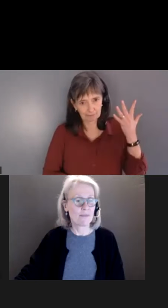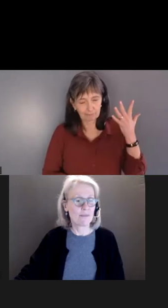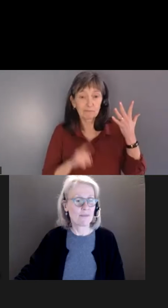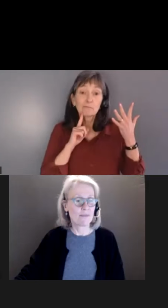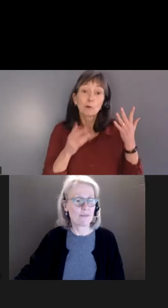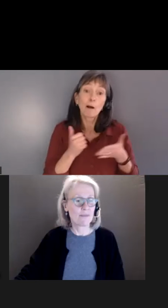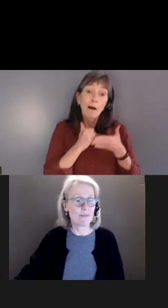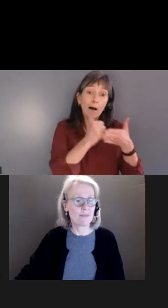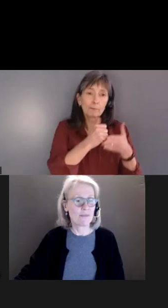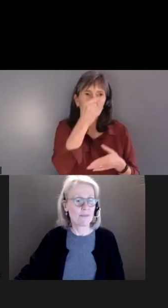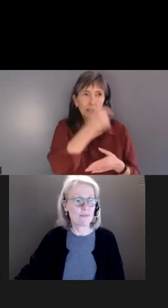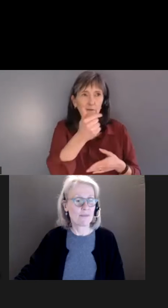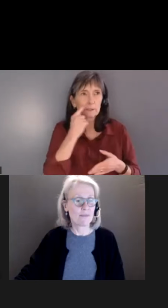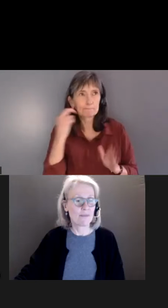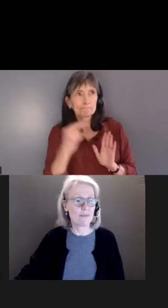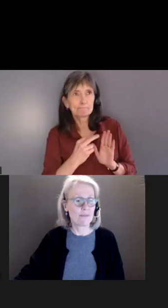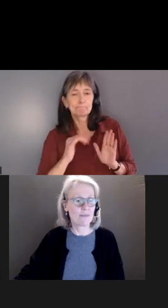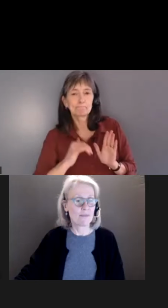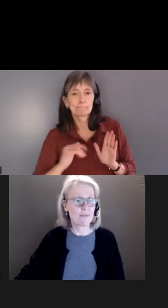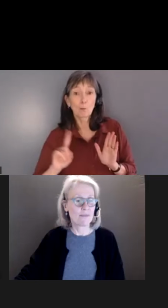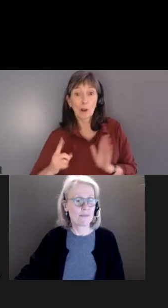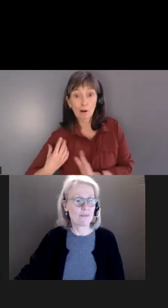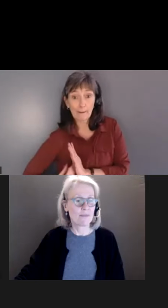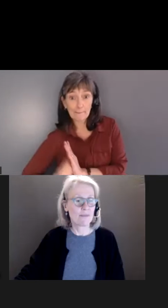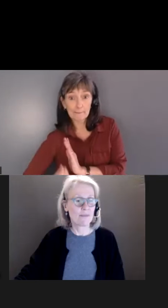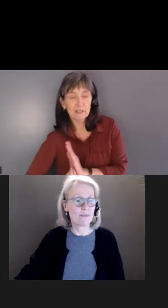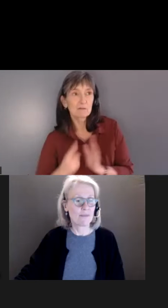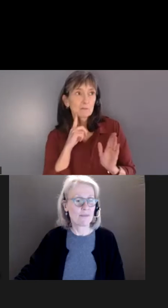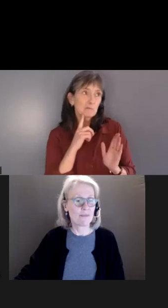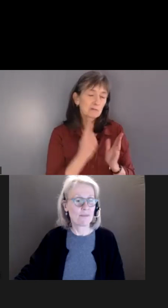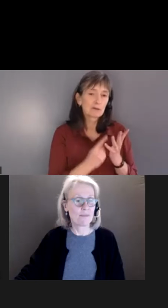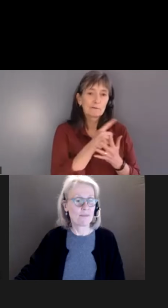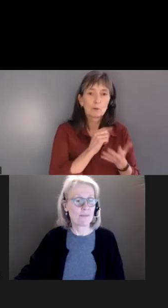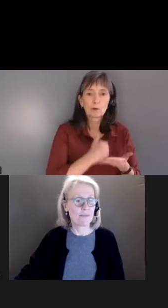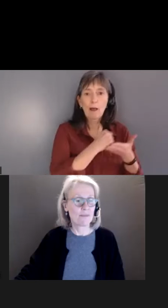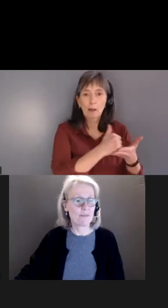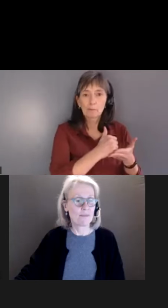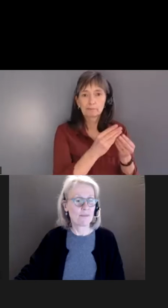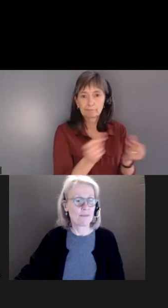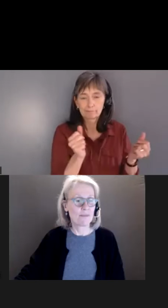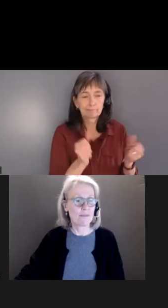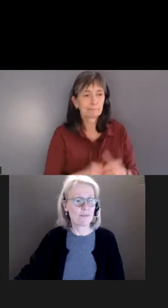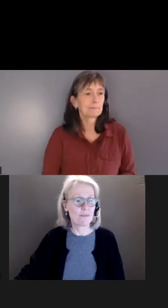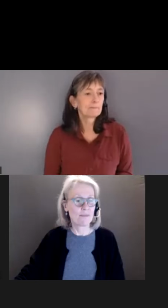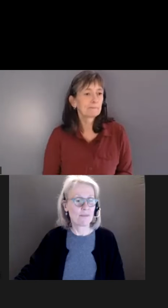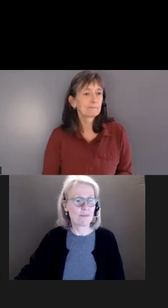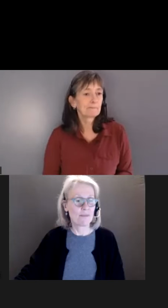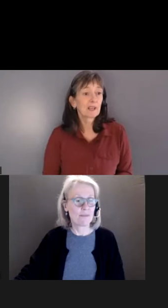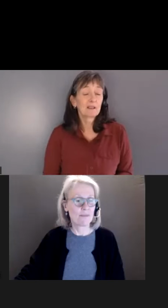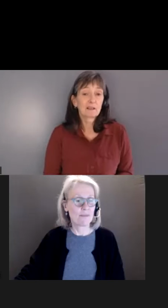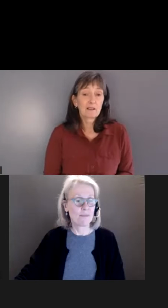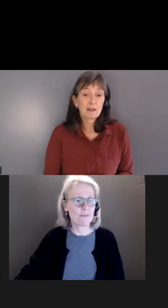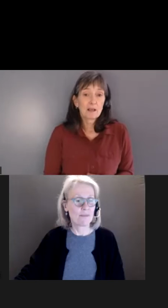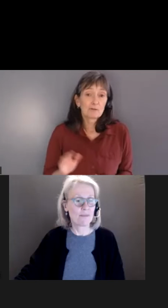solutions to better address the gaps identified through our review and more effectively support aging in the right place policies and practices